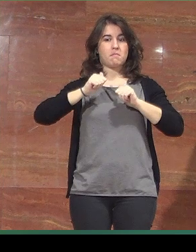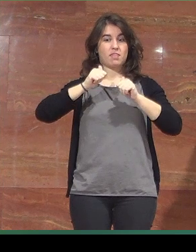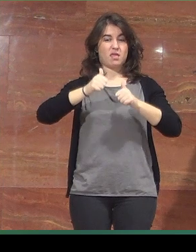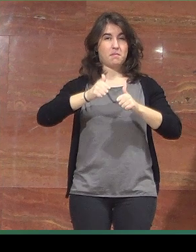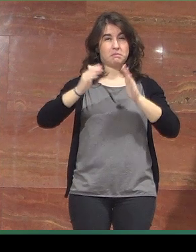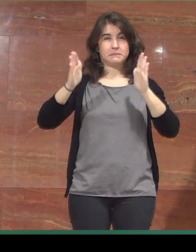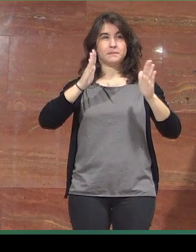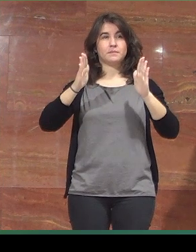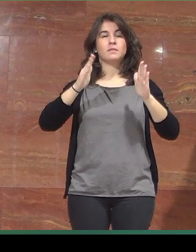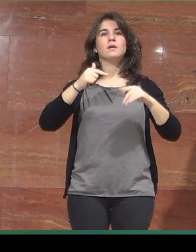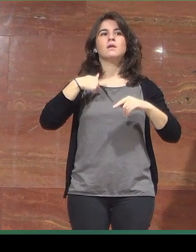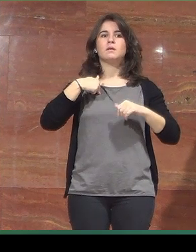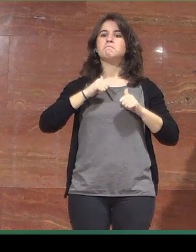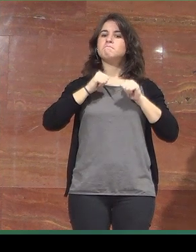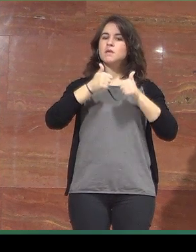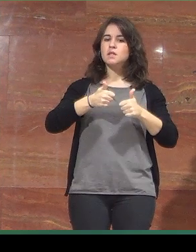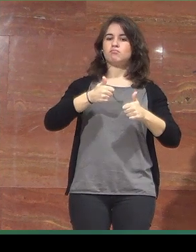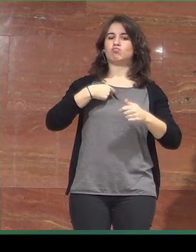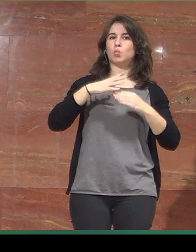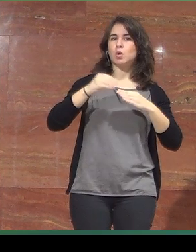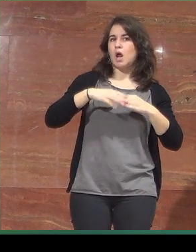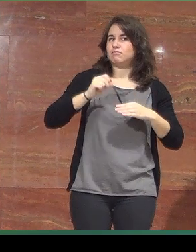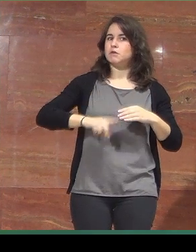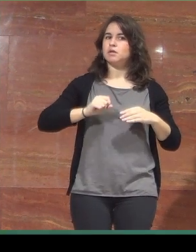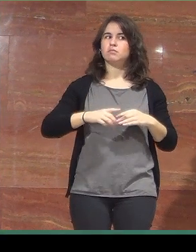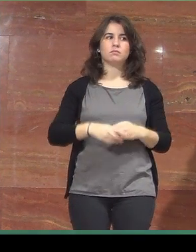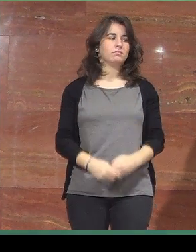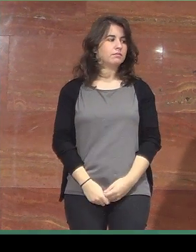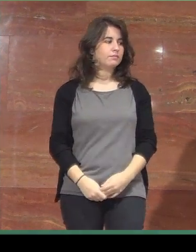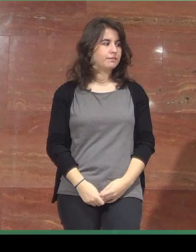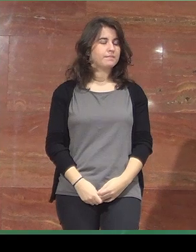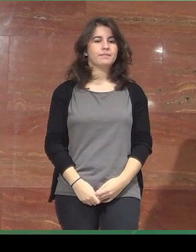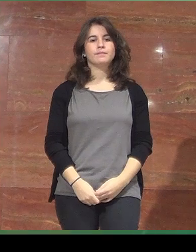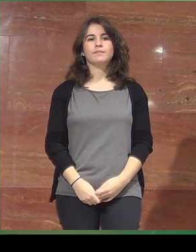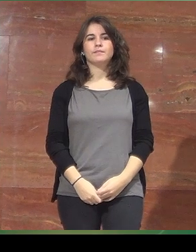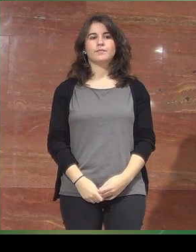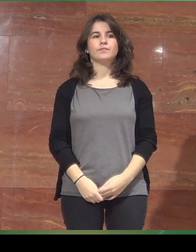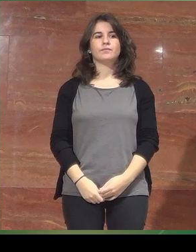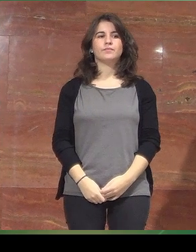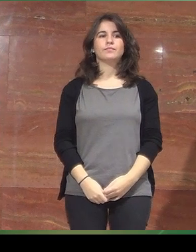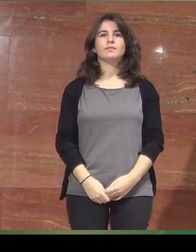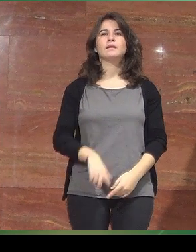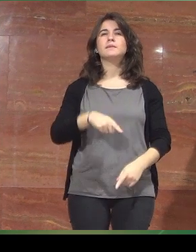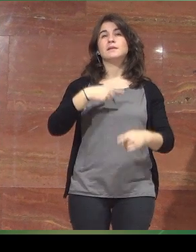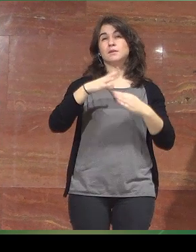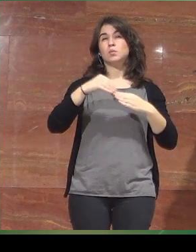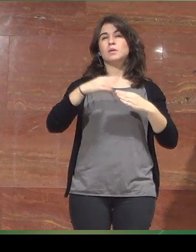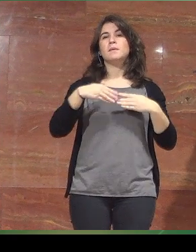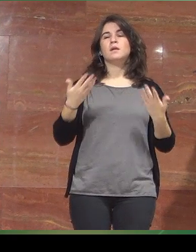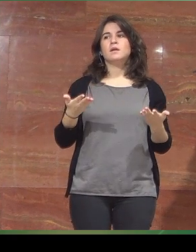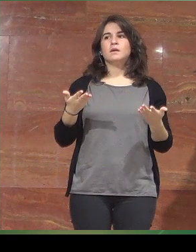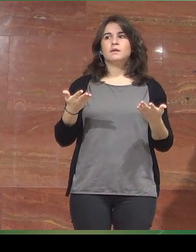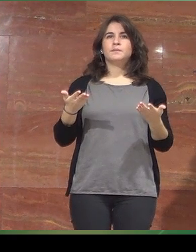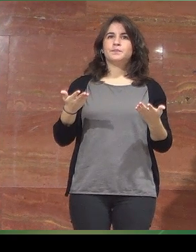And it's used as the foundation for the cycle hire system and the cycle and superhighway.